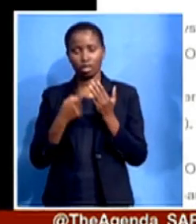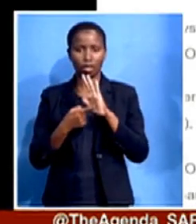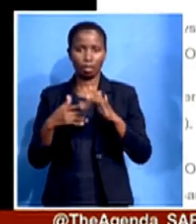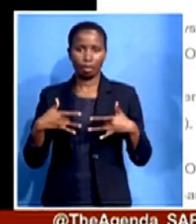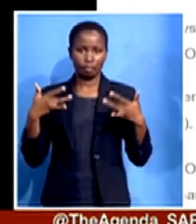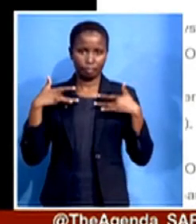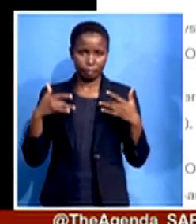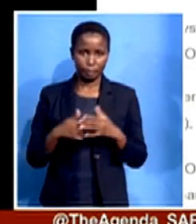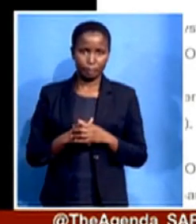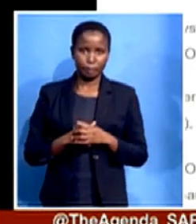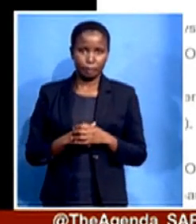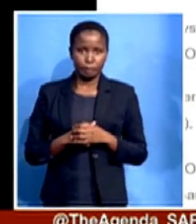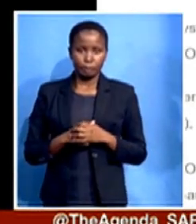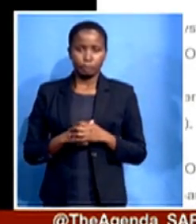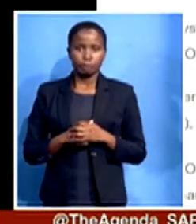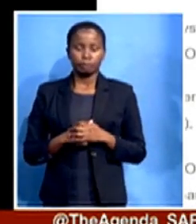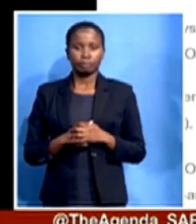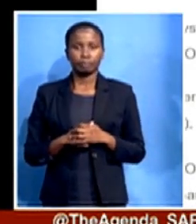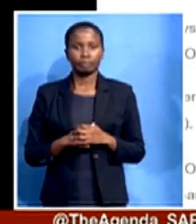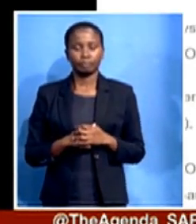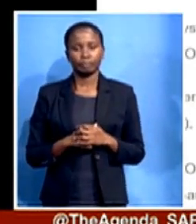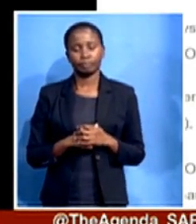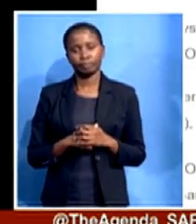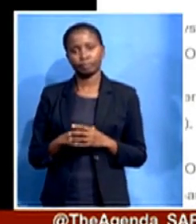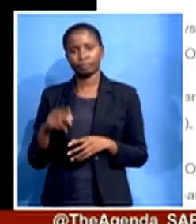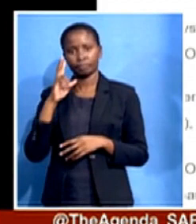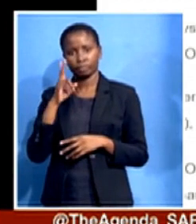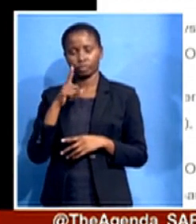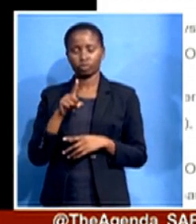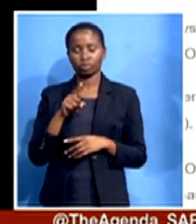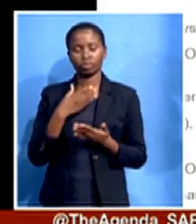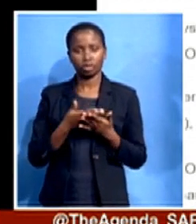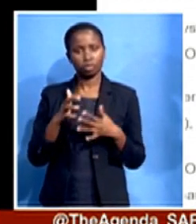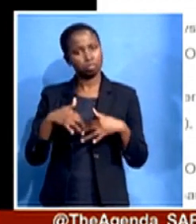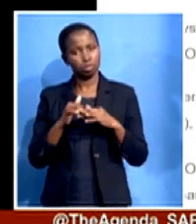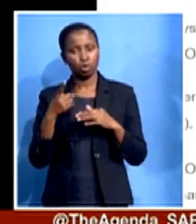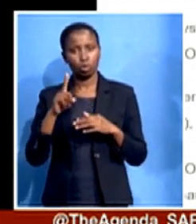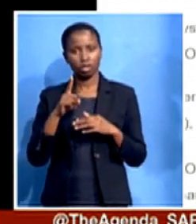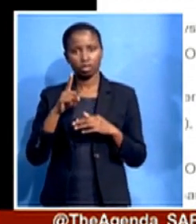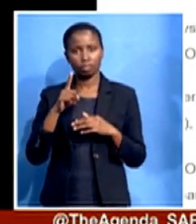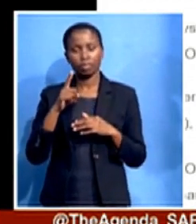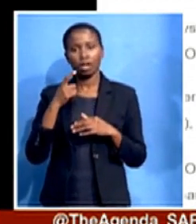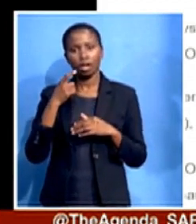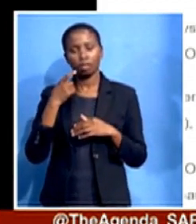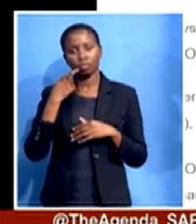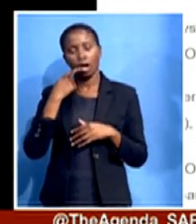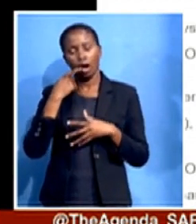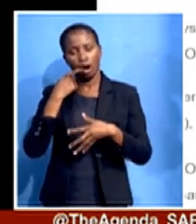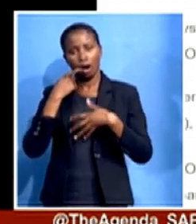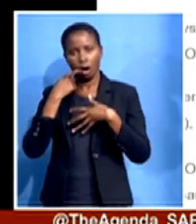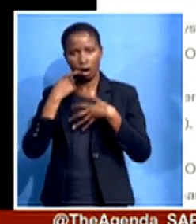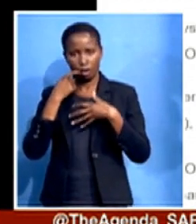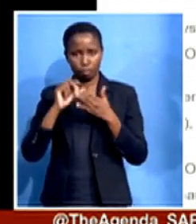of the industry in South Africa to develop a national ventilator project. And this work was coordinated by South